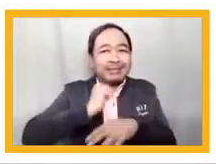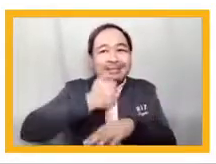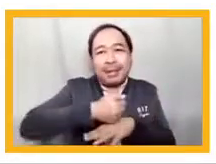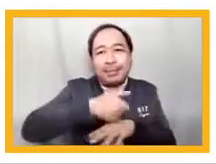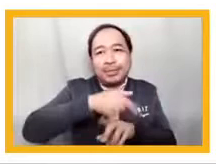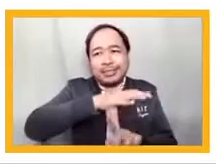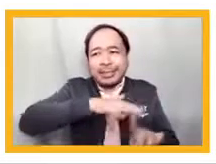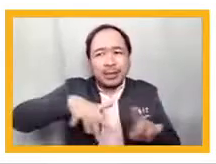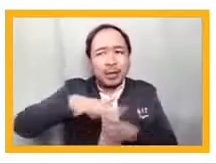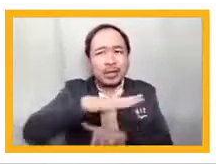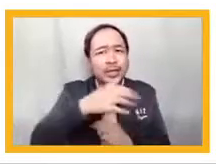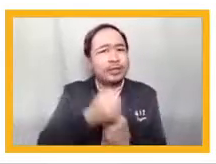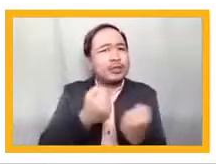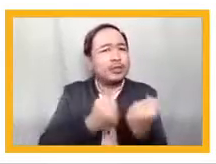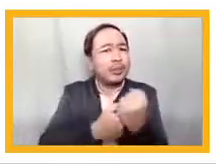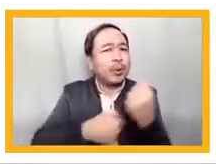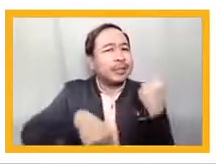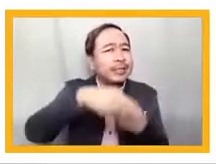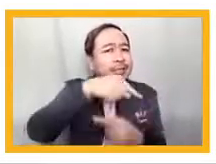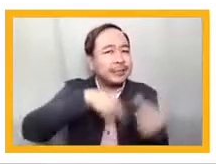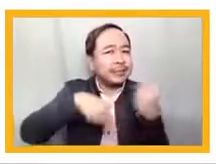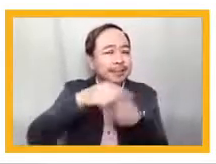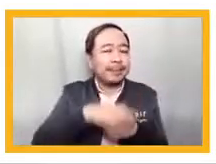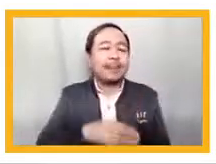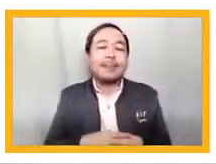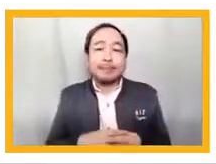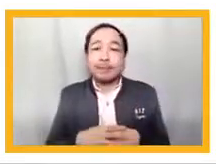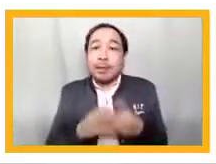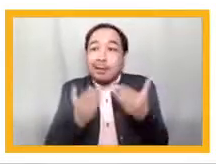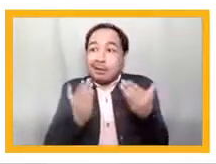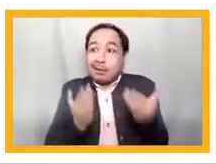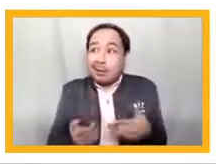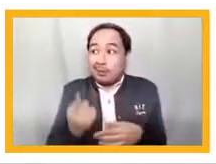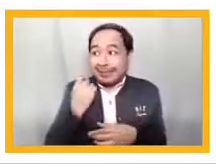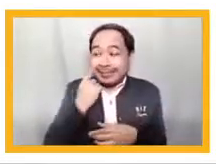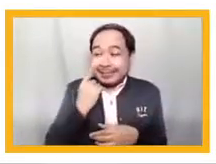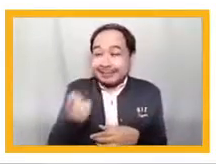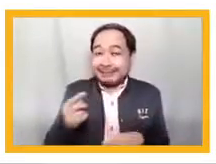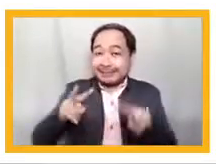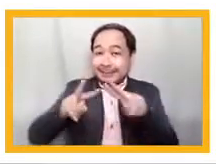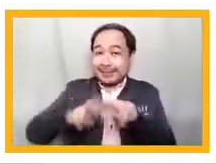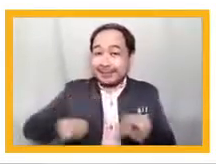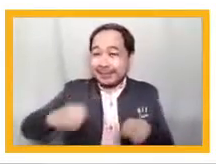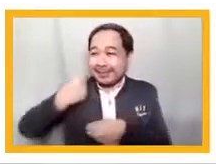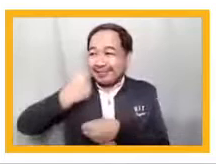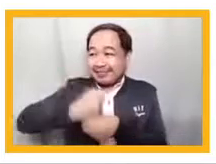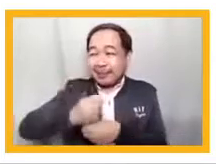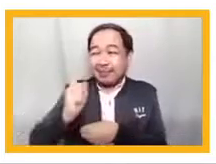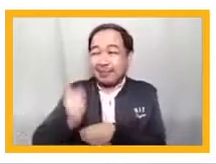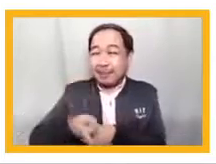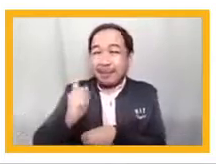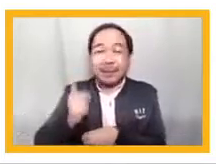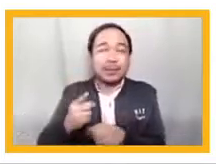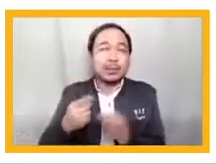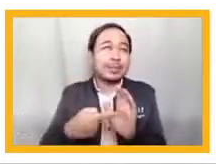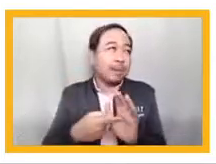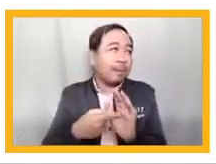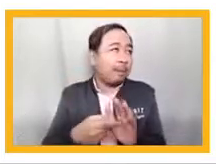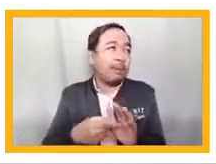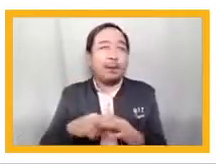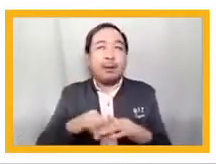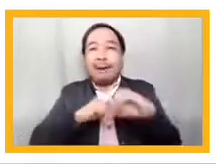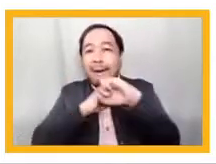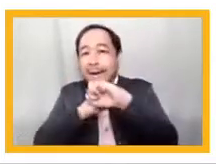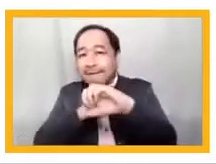is if we look at current job market demands on advertising, for example, and so on, that's very different from what